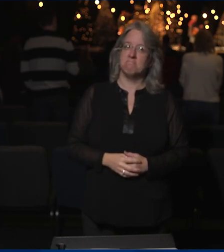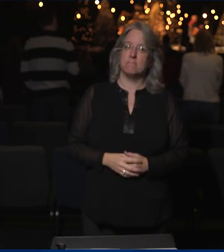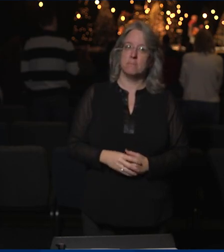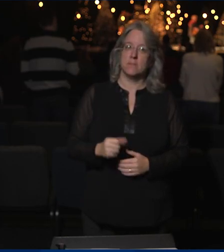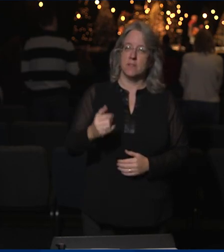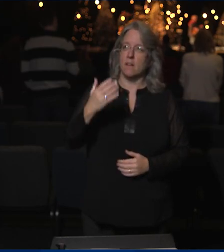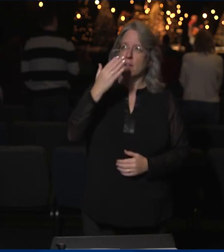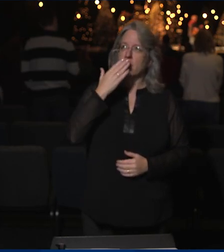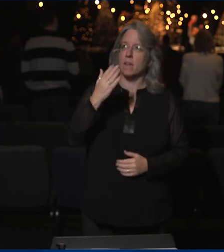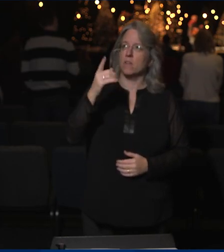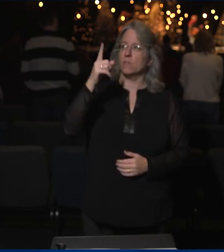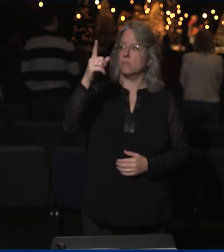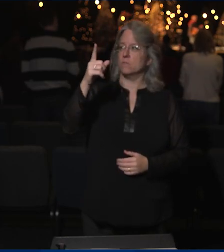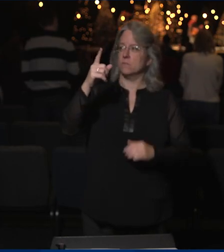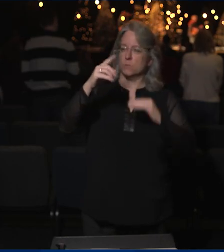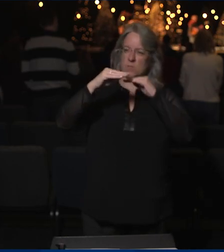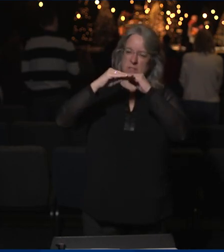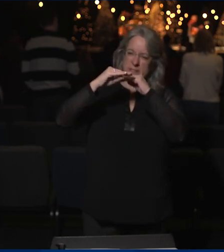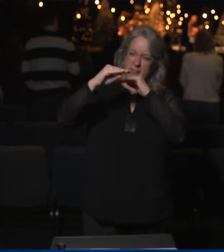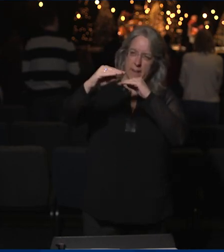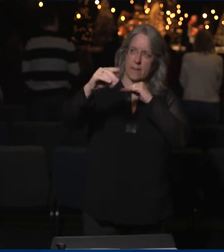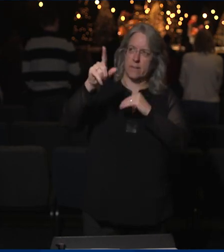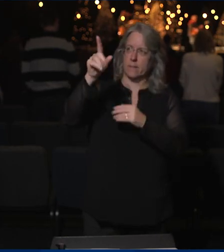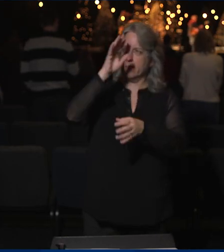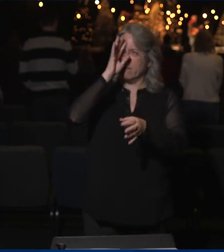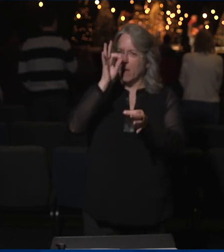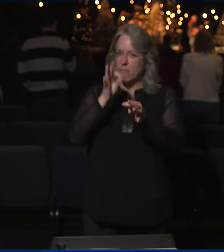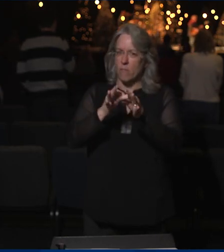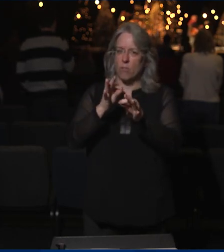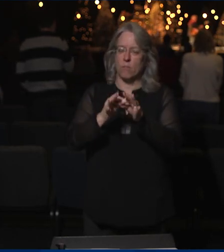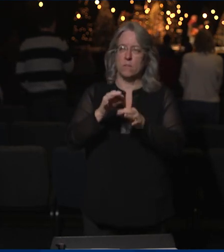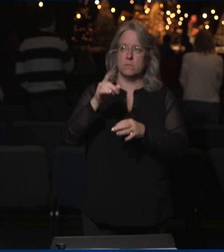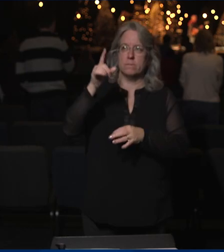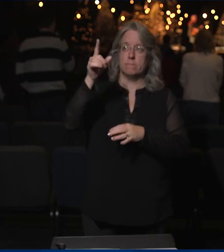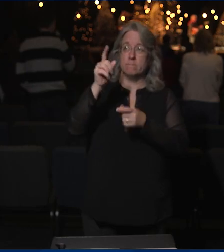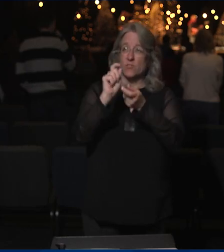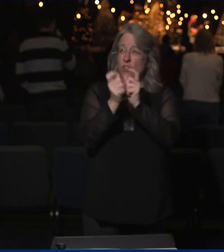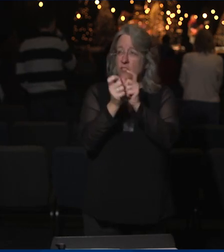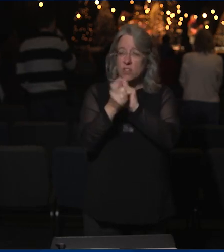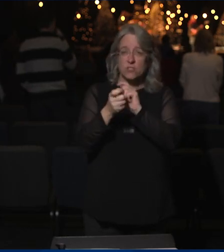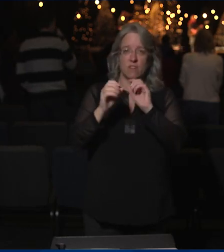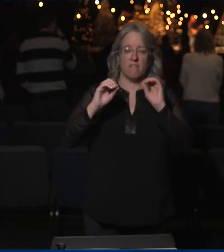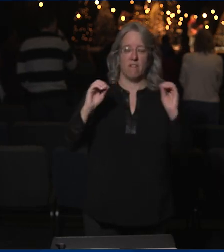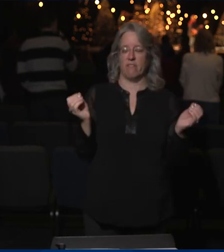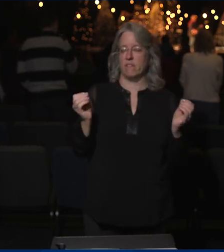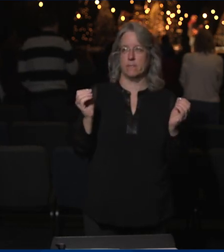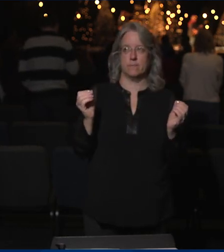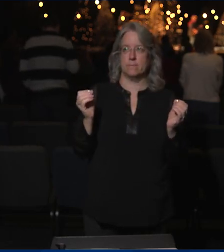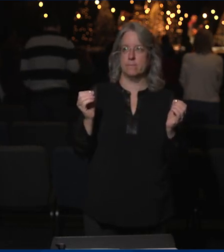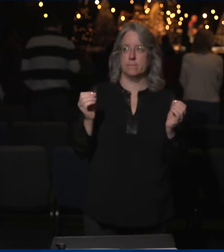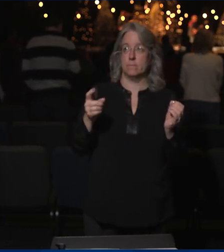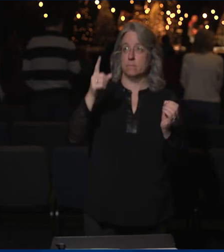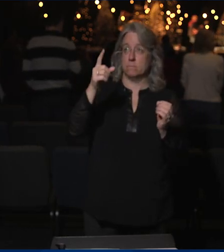steadiness, your faithfulness, that you don't change on a whim, that you remain the same.